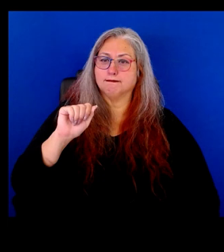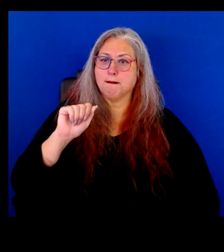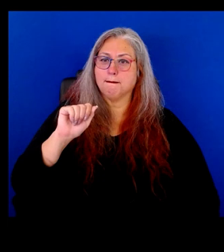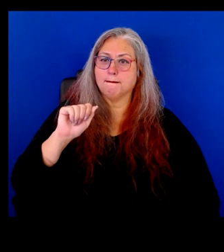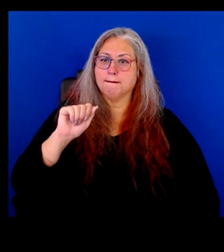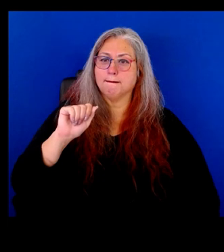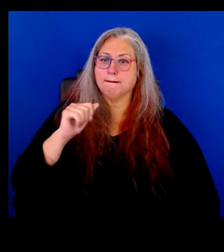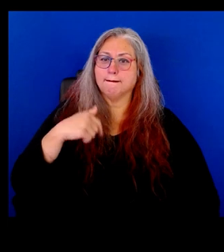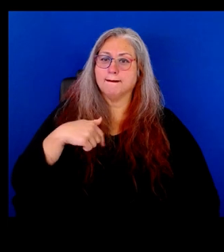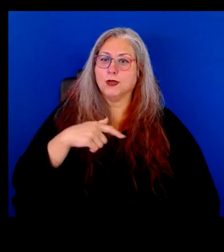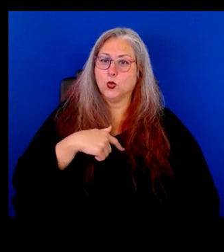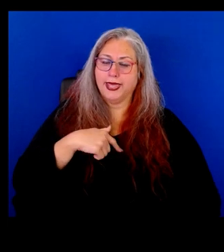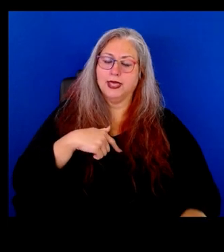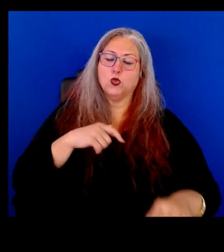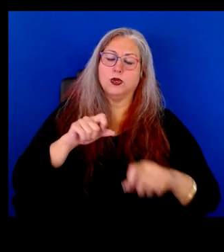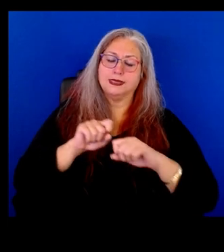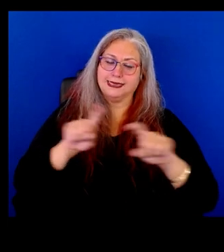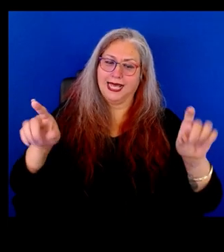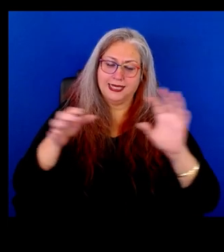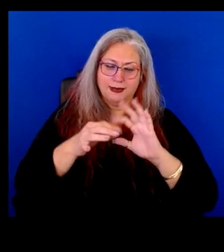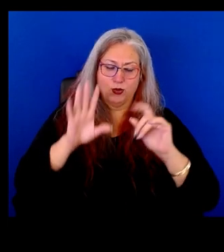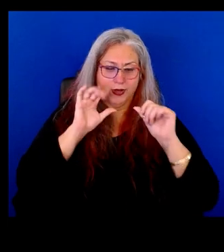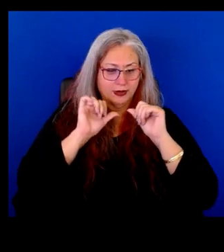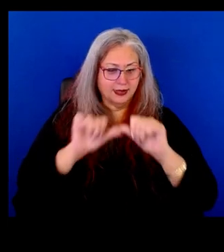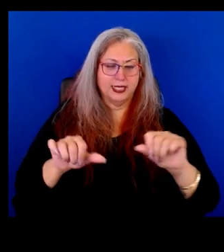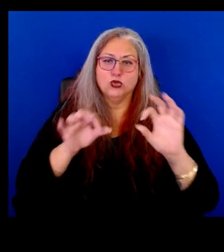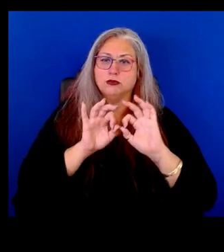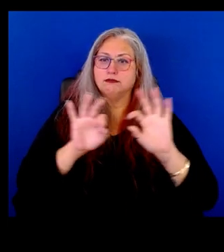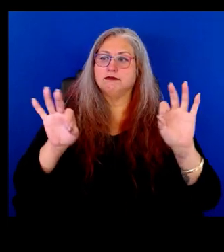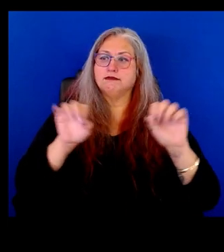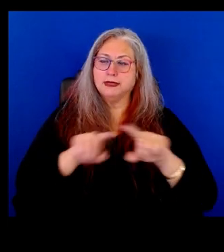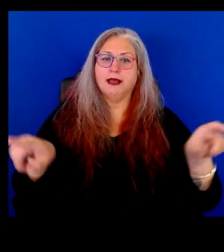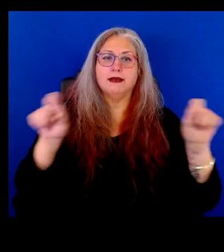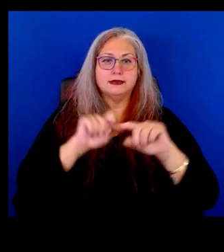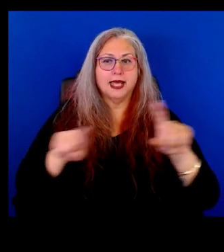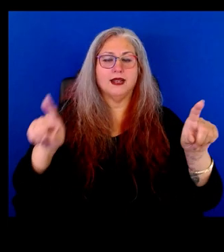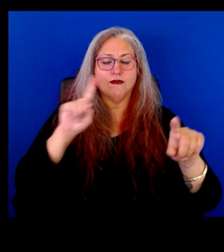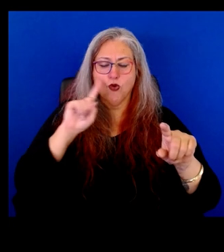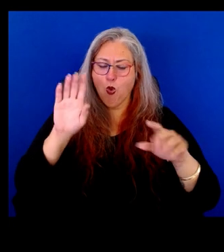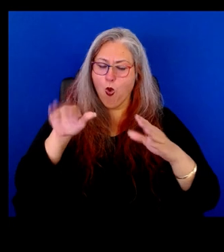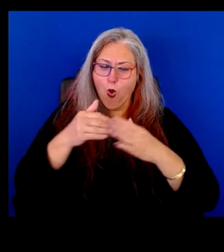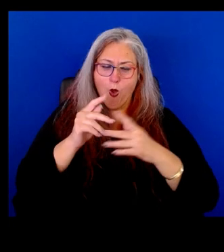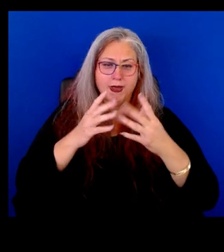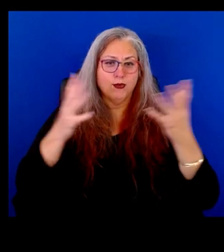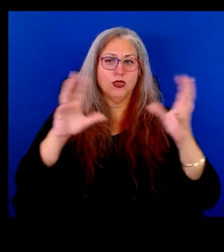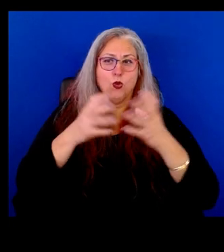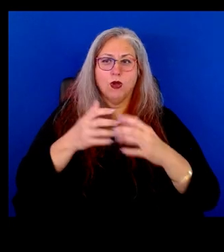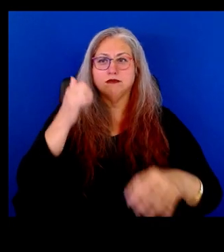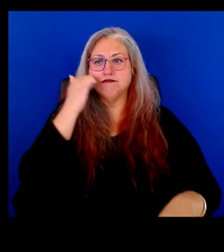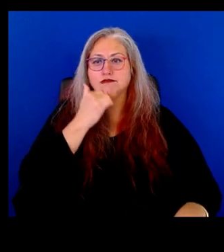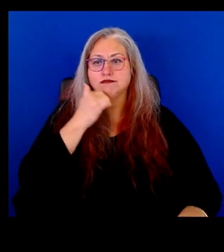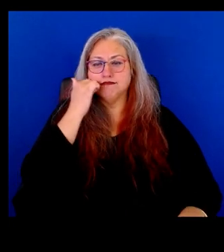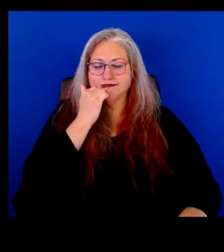we are sending this message, we continue to send this message to everybody in the world every